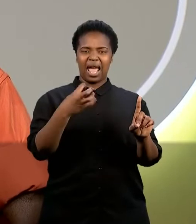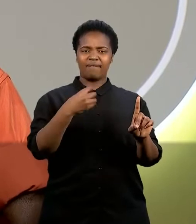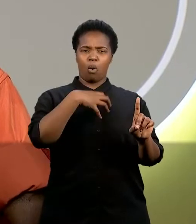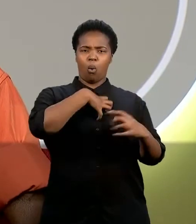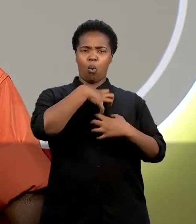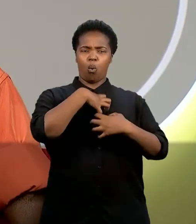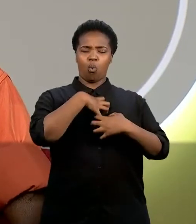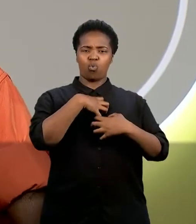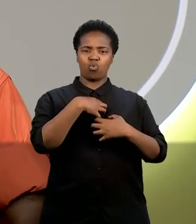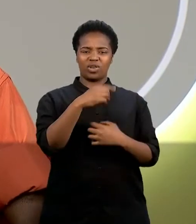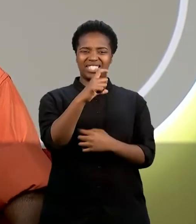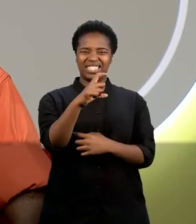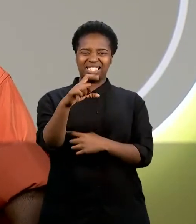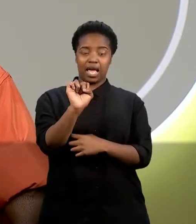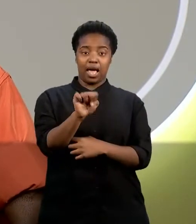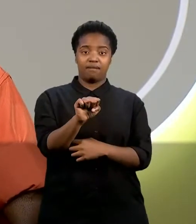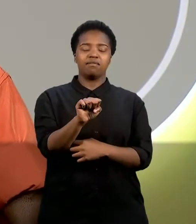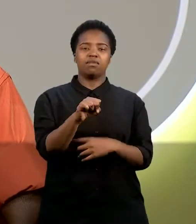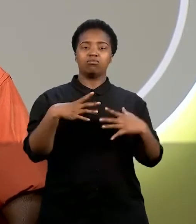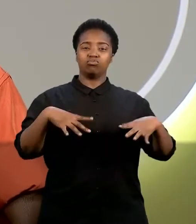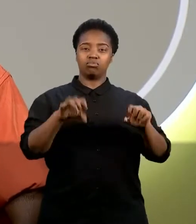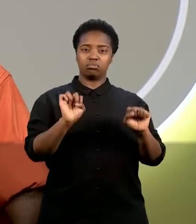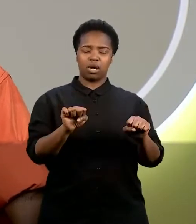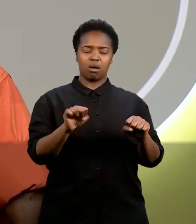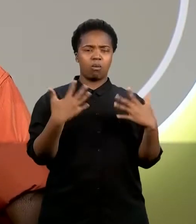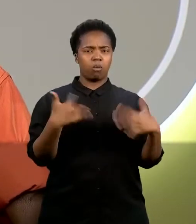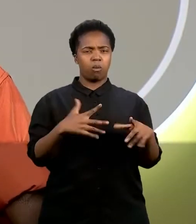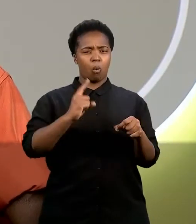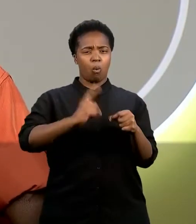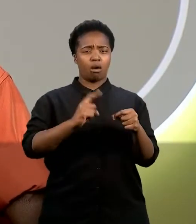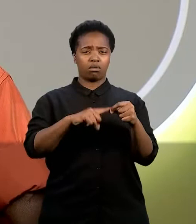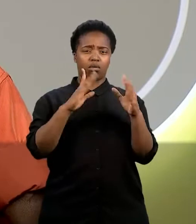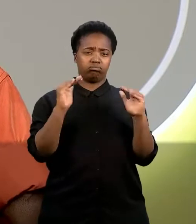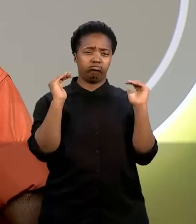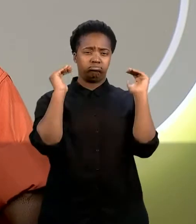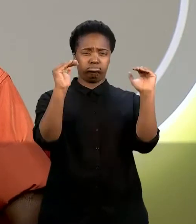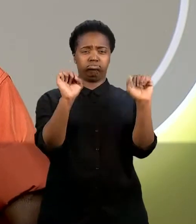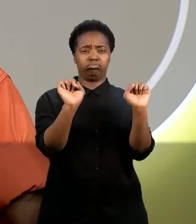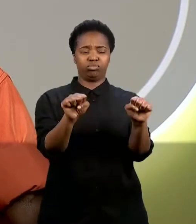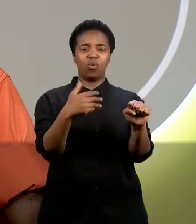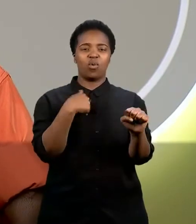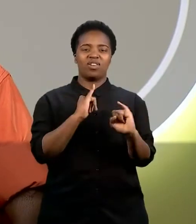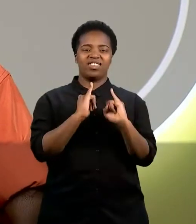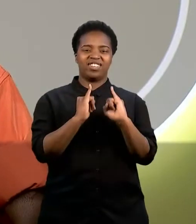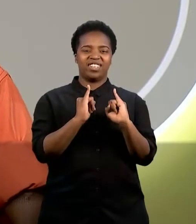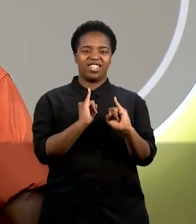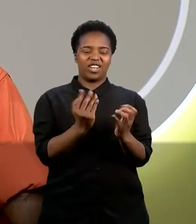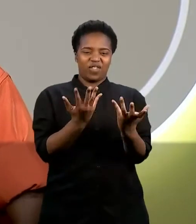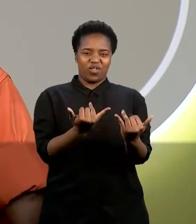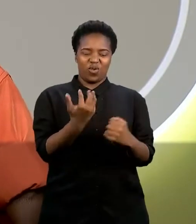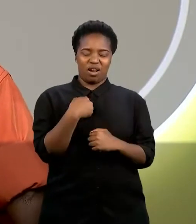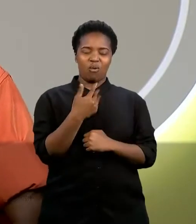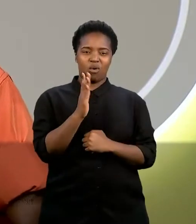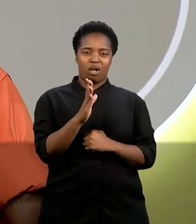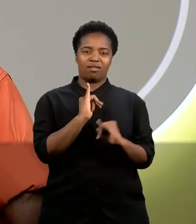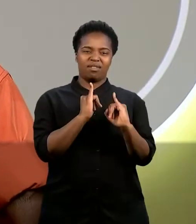monga brand e bitswang Sis Isabel. Diaparo tsa hae di entse ka ho latela melao e hodimo ya boitshwaro. Mme di